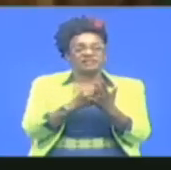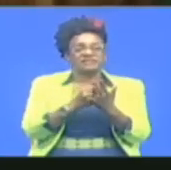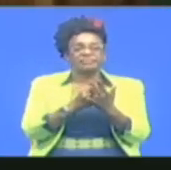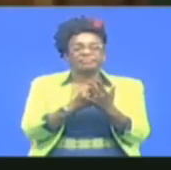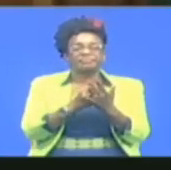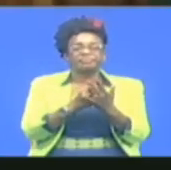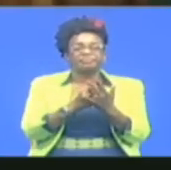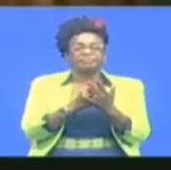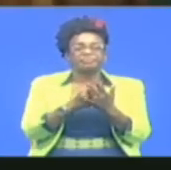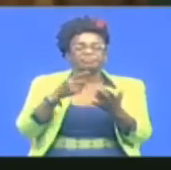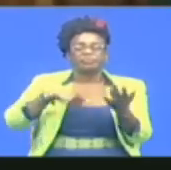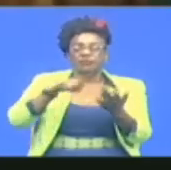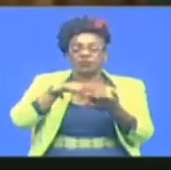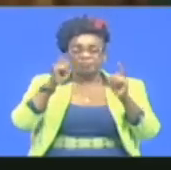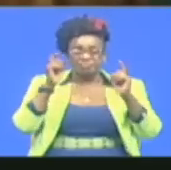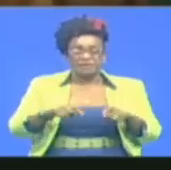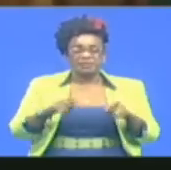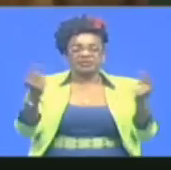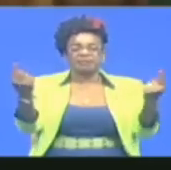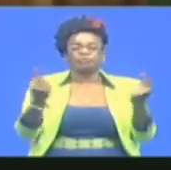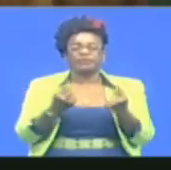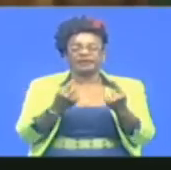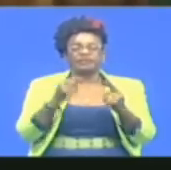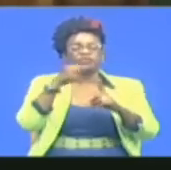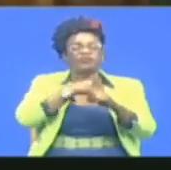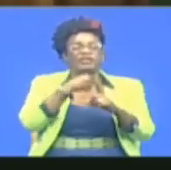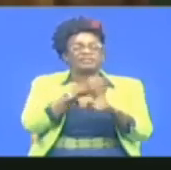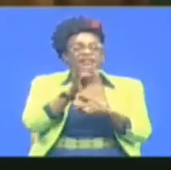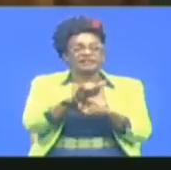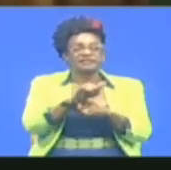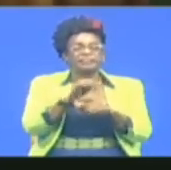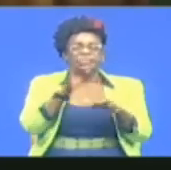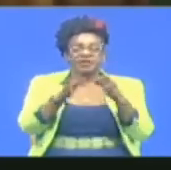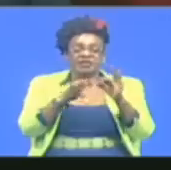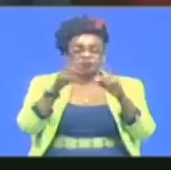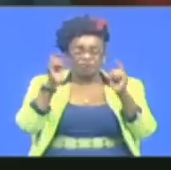must come together to fight this vice if we are to conquer.